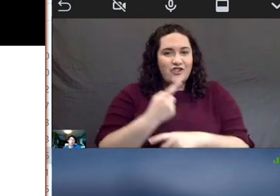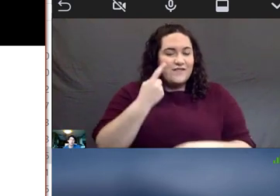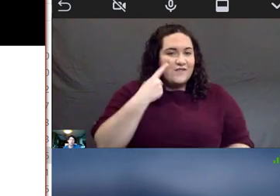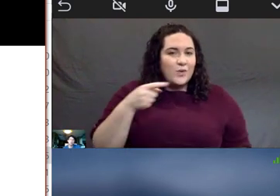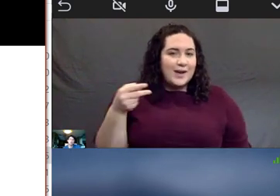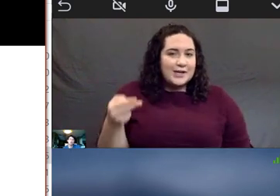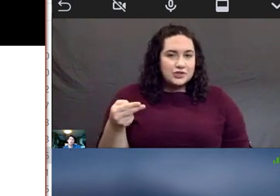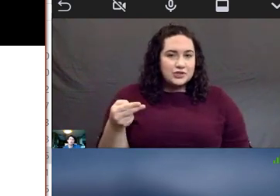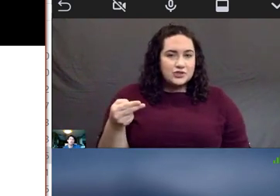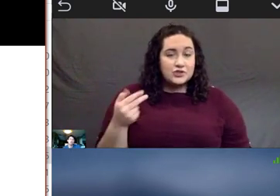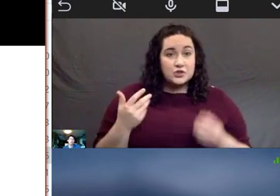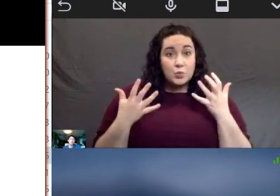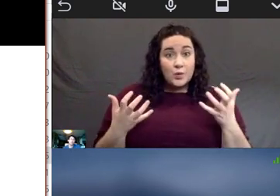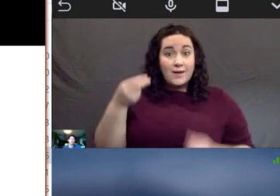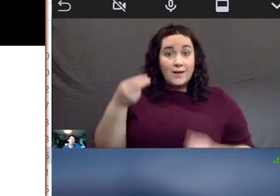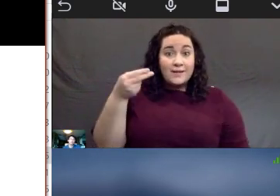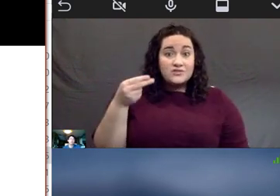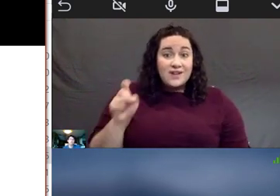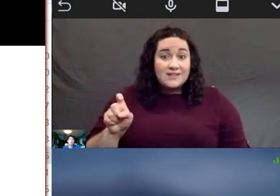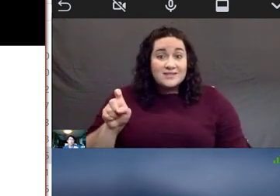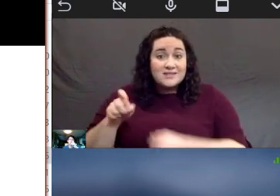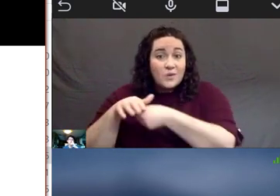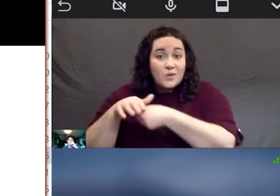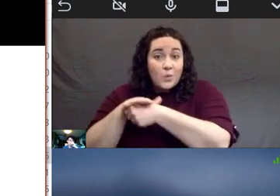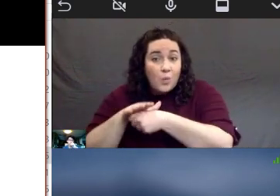a average heat transfer coefficient.